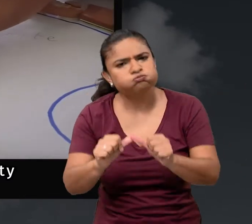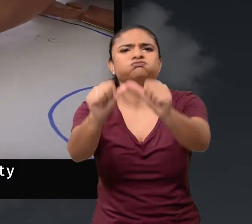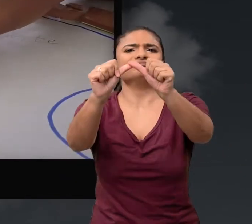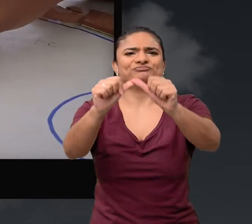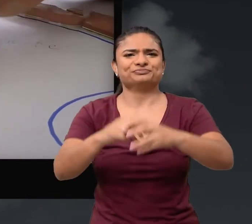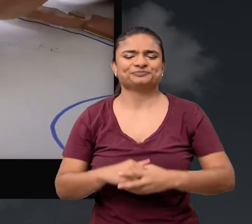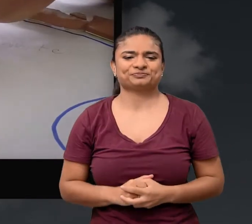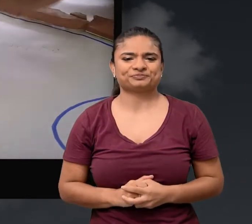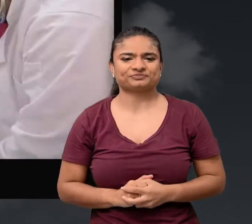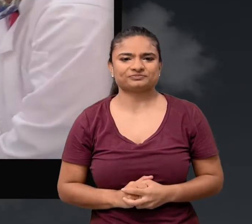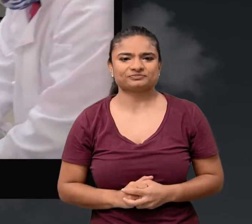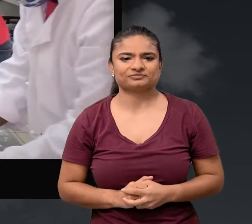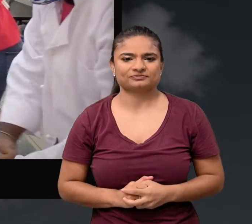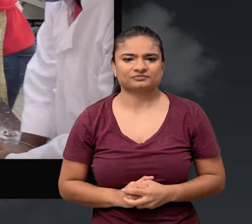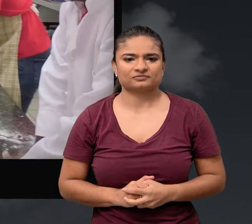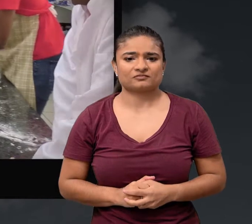strength.